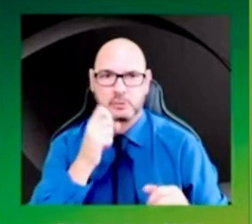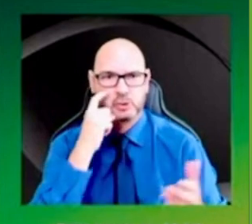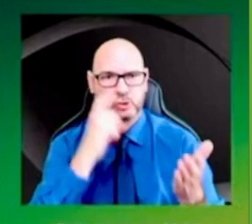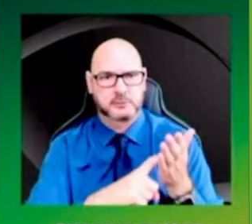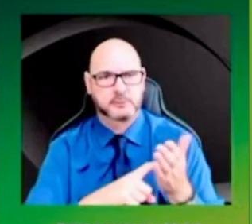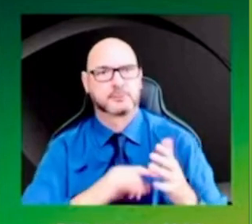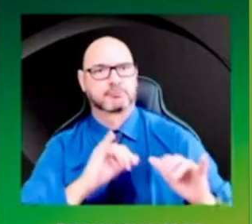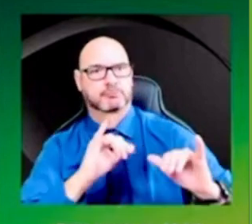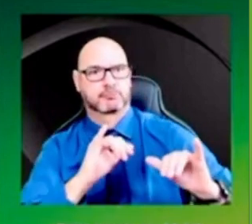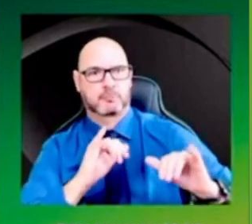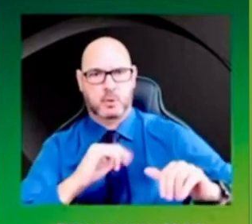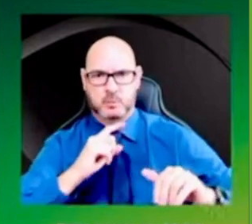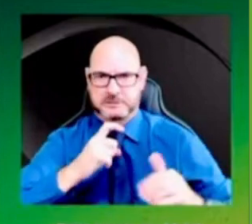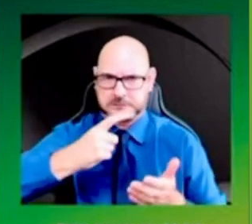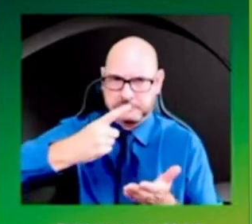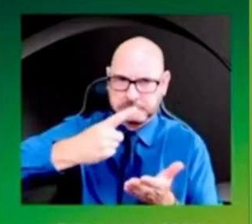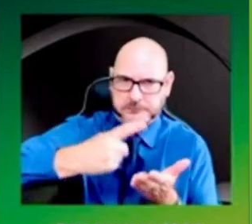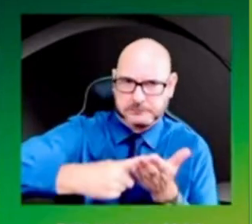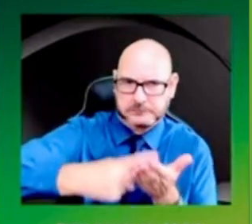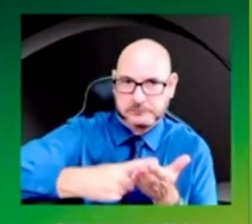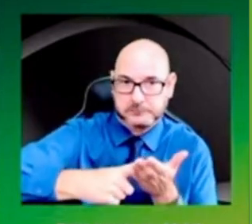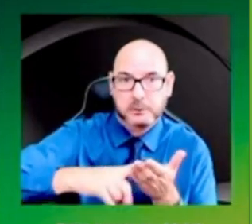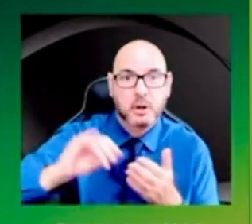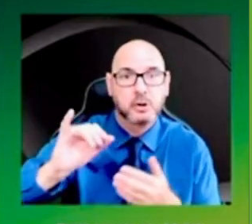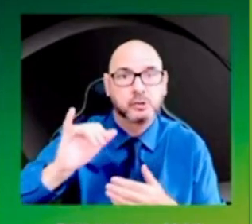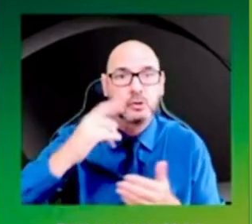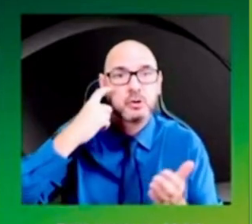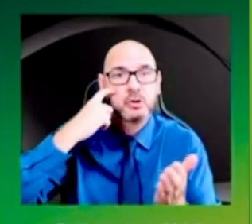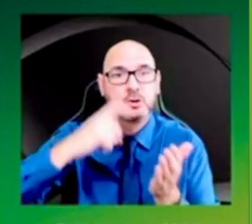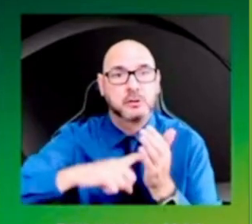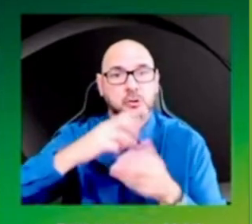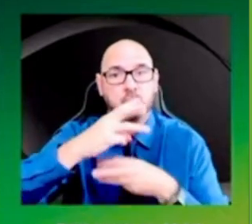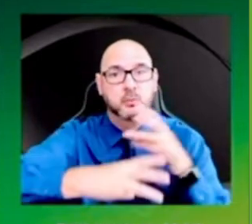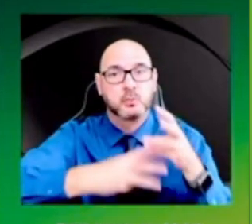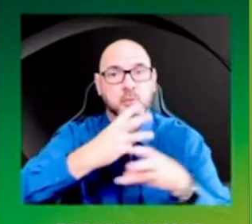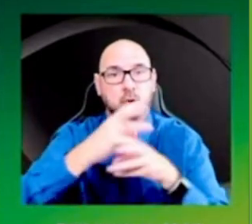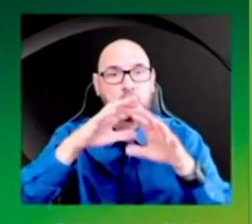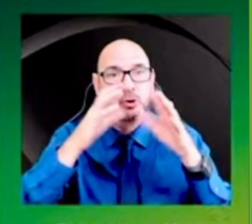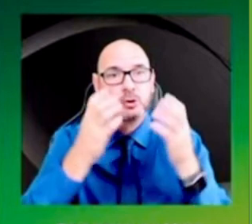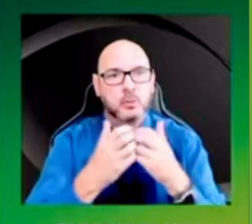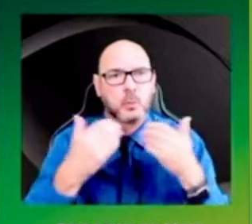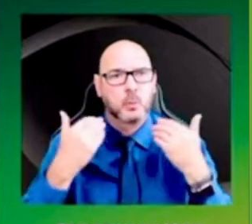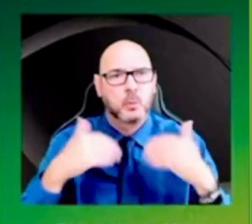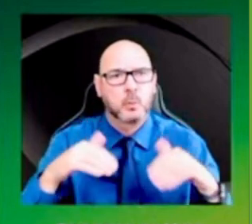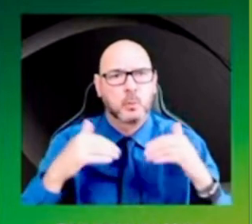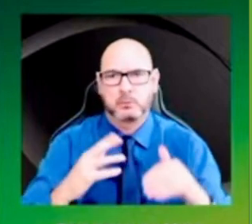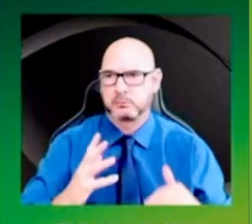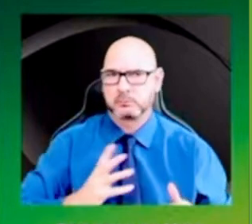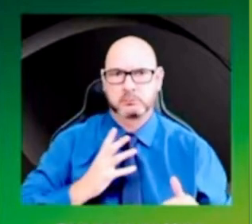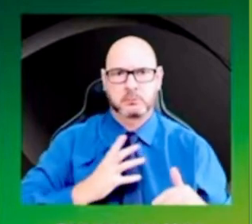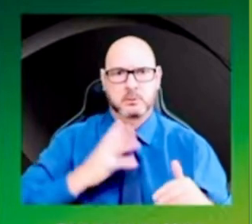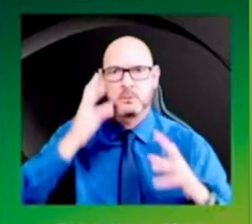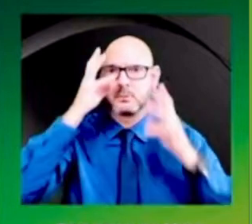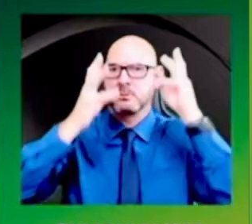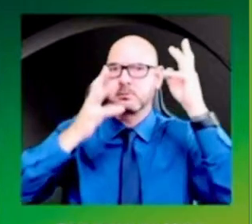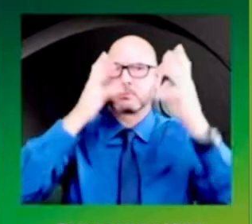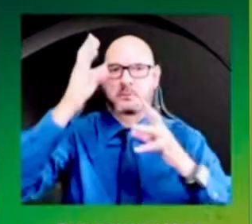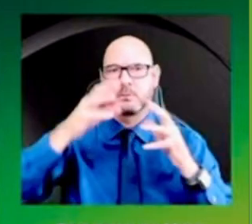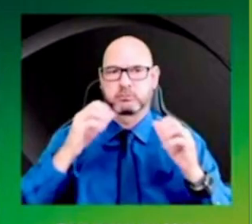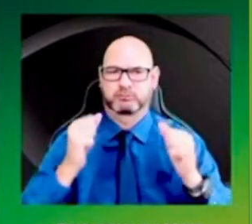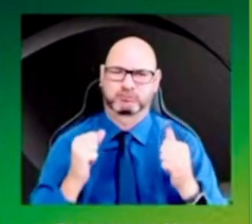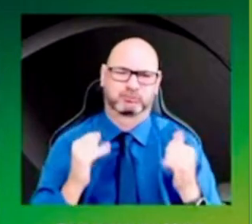are seeing in the world incredible innovation, particularly through technology and